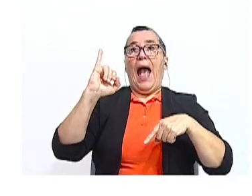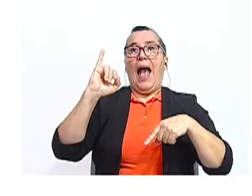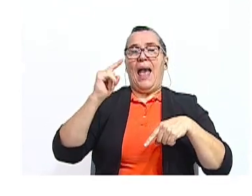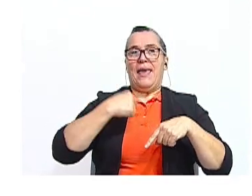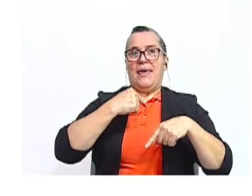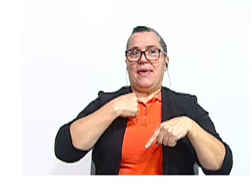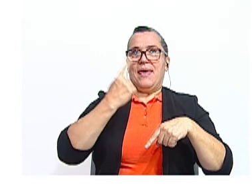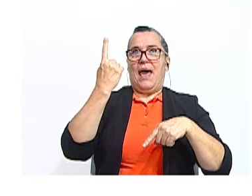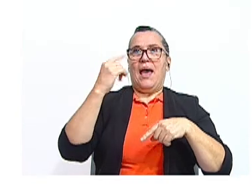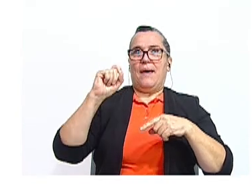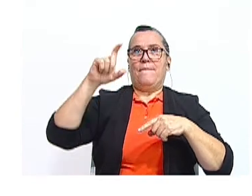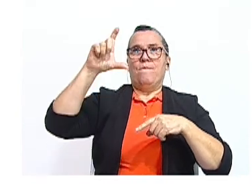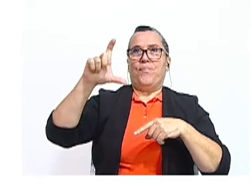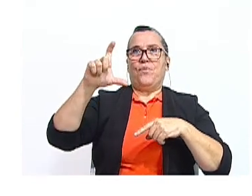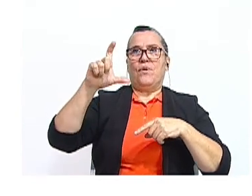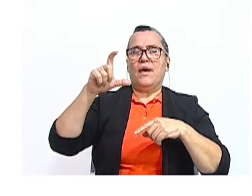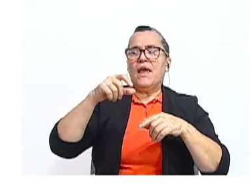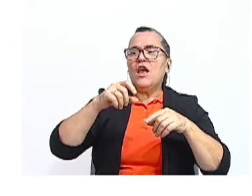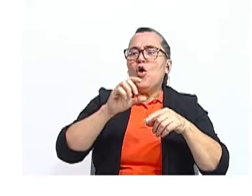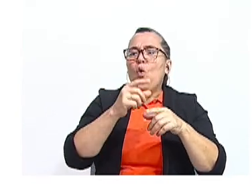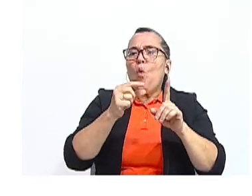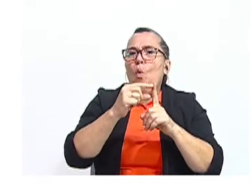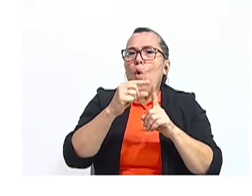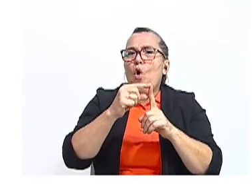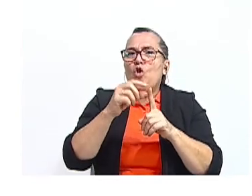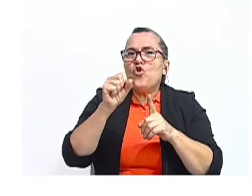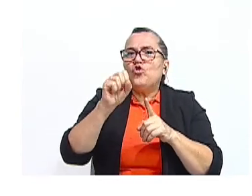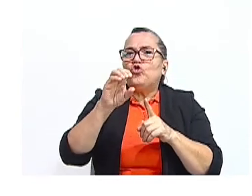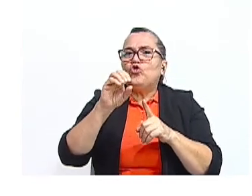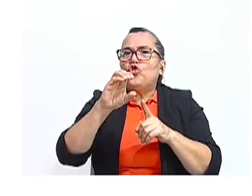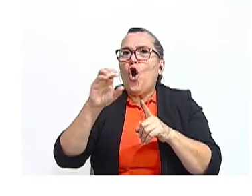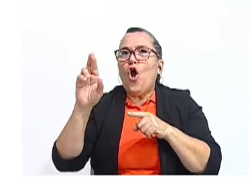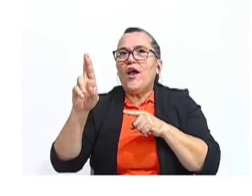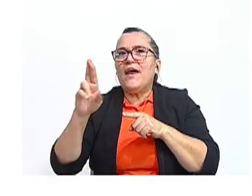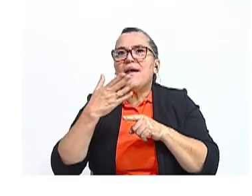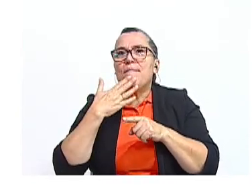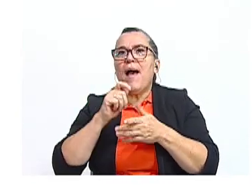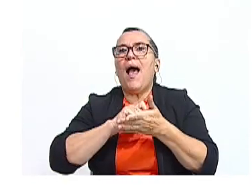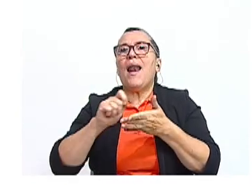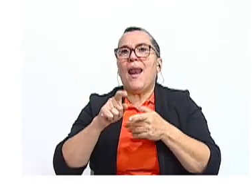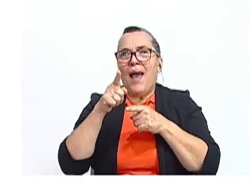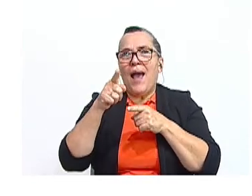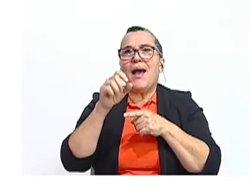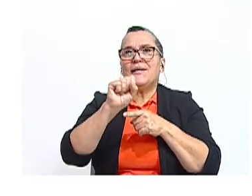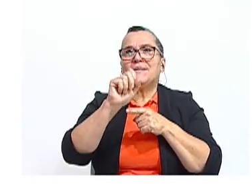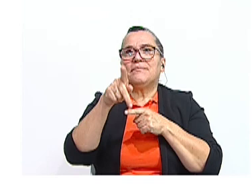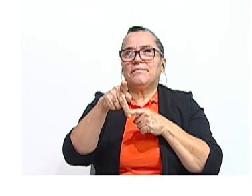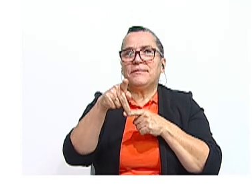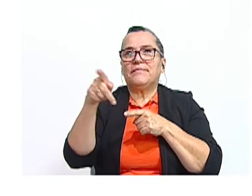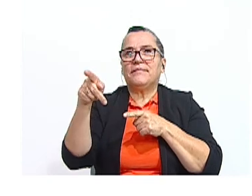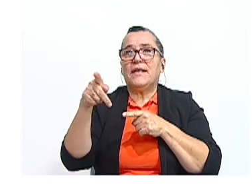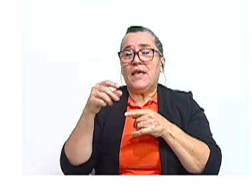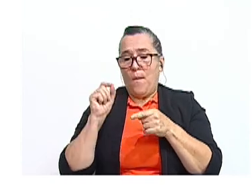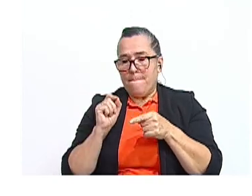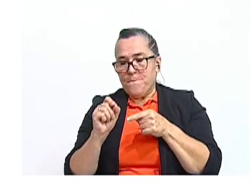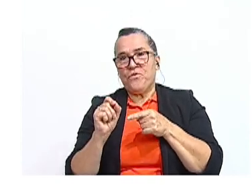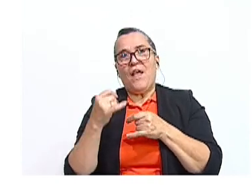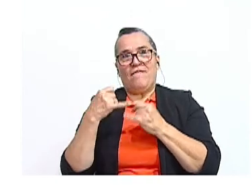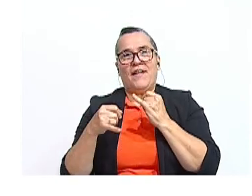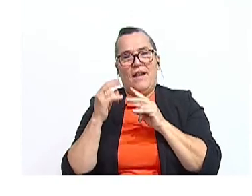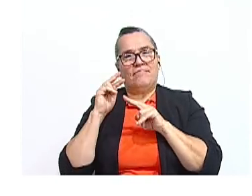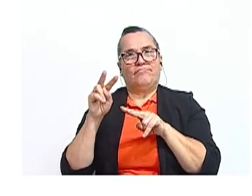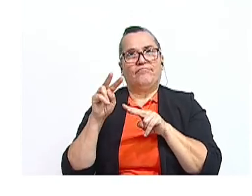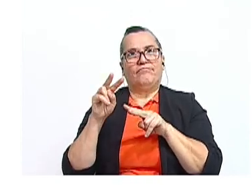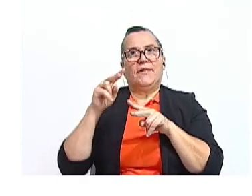And also look at the word soccer. This is not well written, right? You need to add a C and then a period at the end. Let's check it.